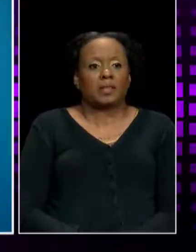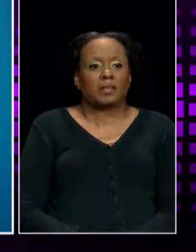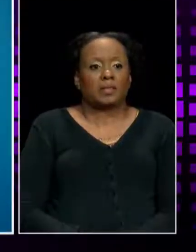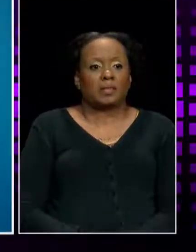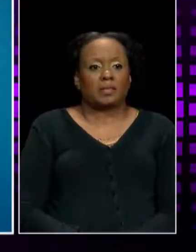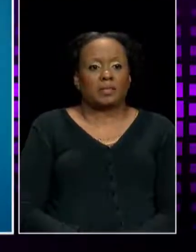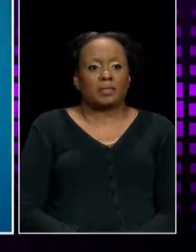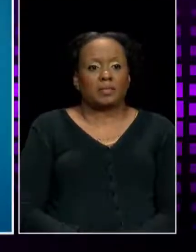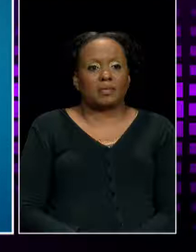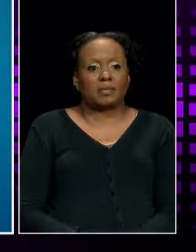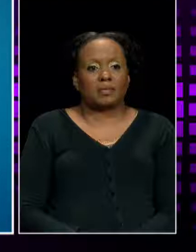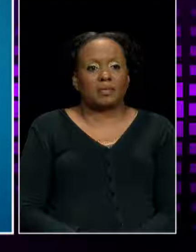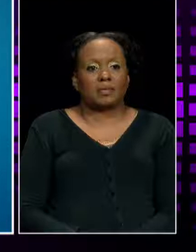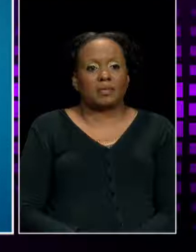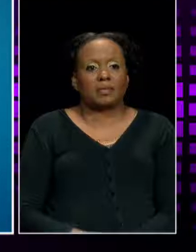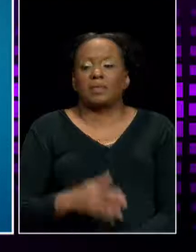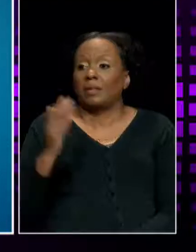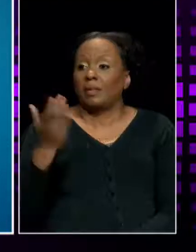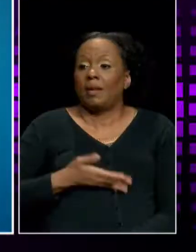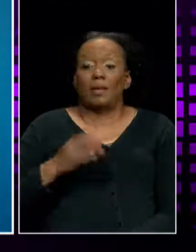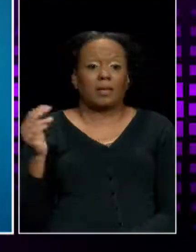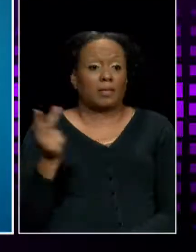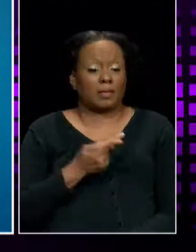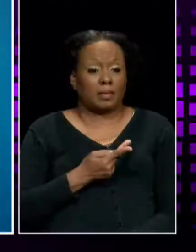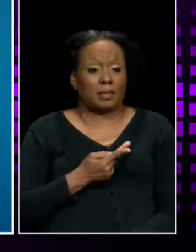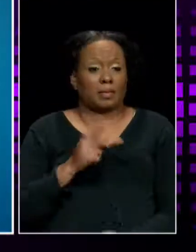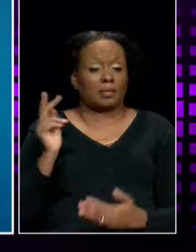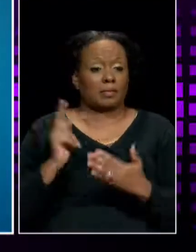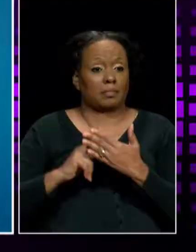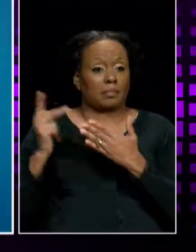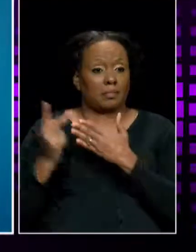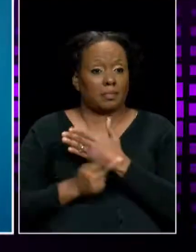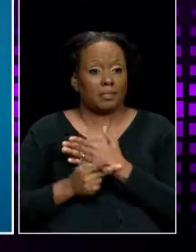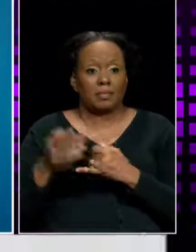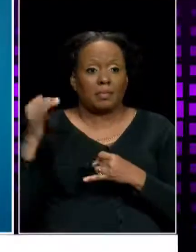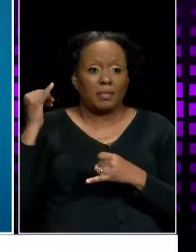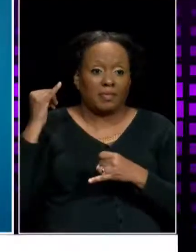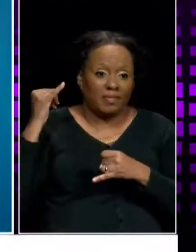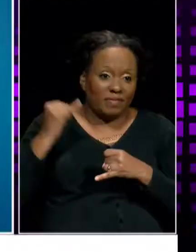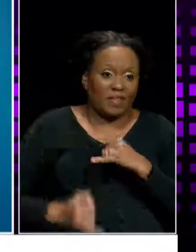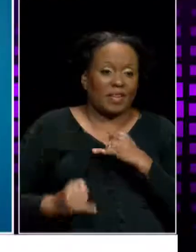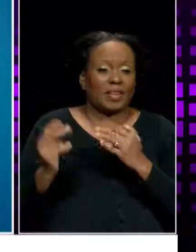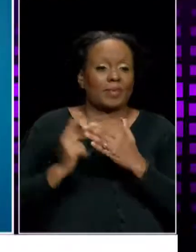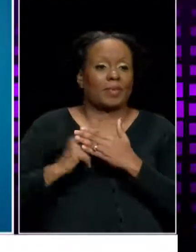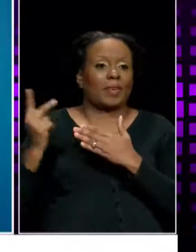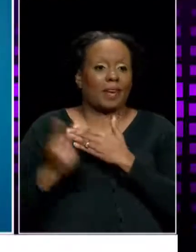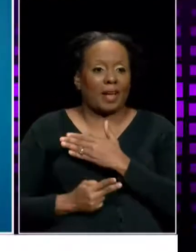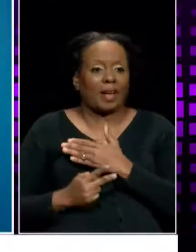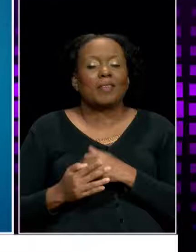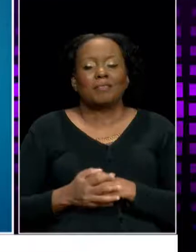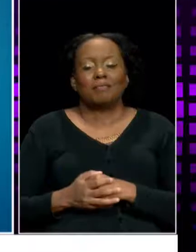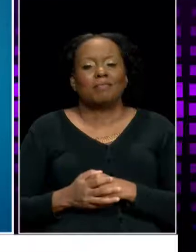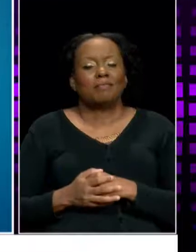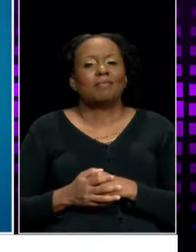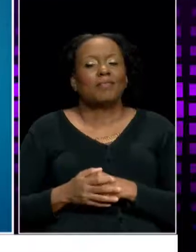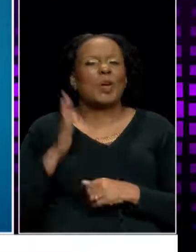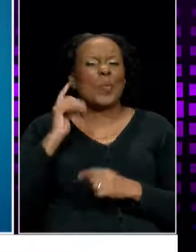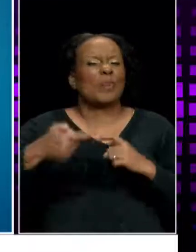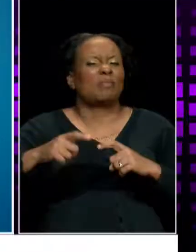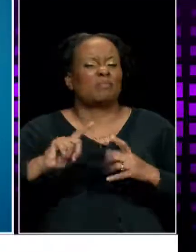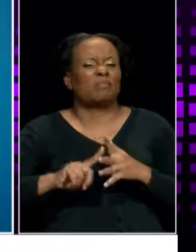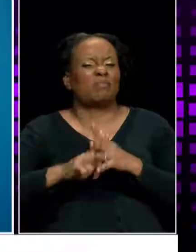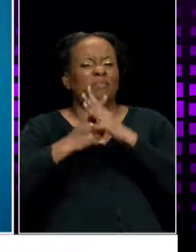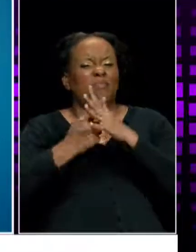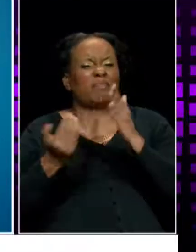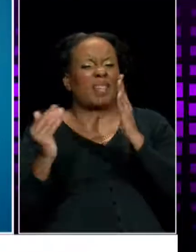Welcome back to our conversation on the Listen Up Accord. This is our final episode for a short while, and I'm reminding you that Listen Up